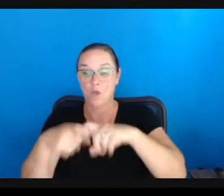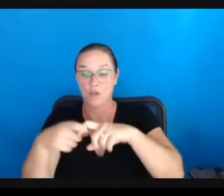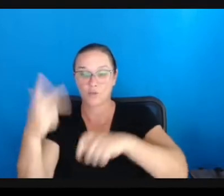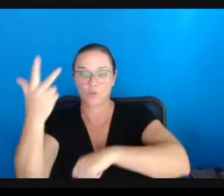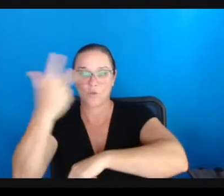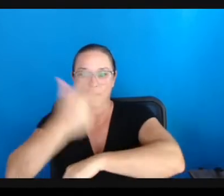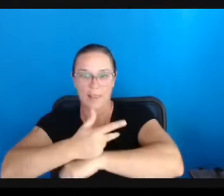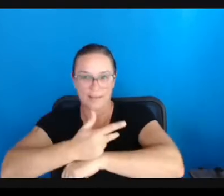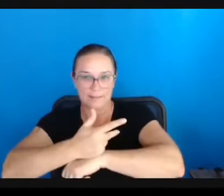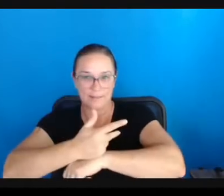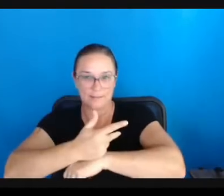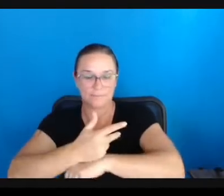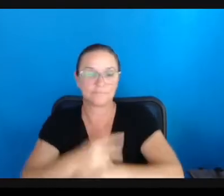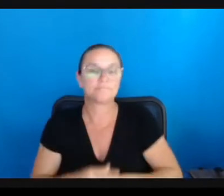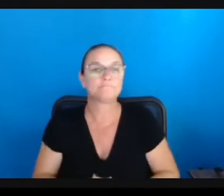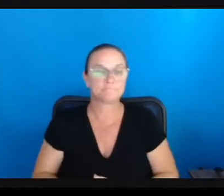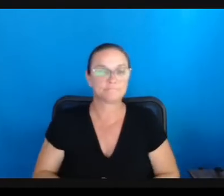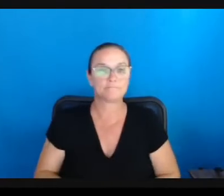here.